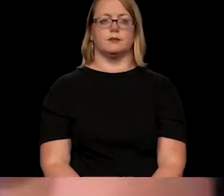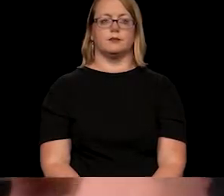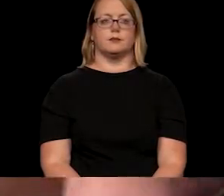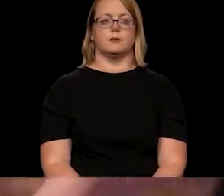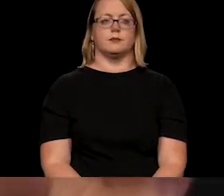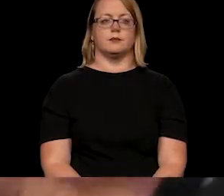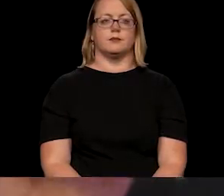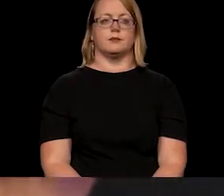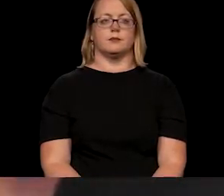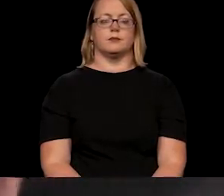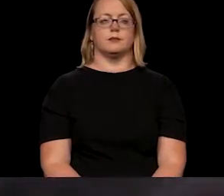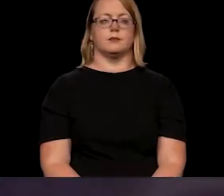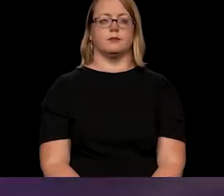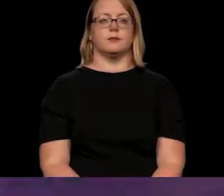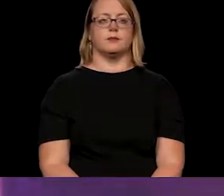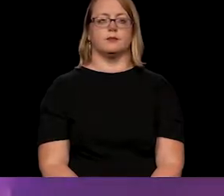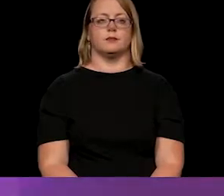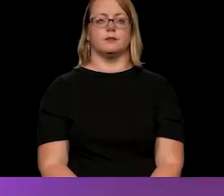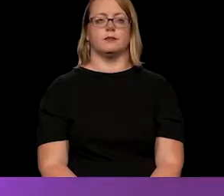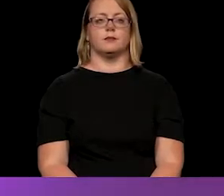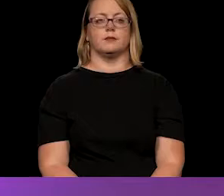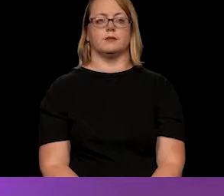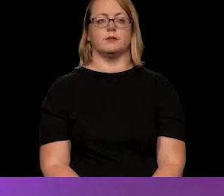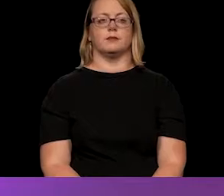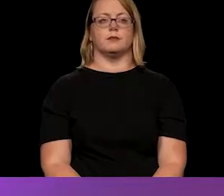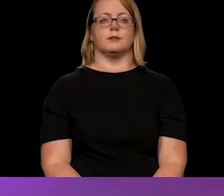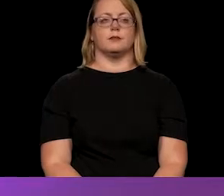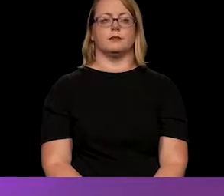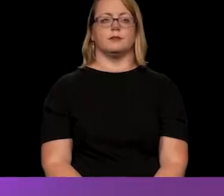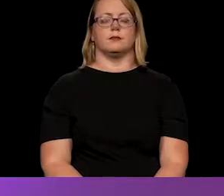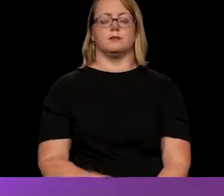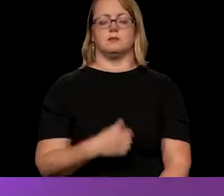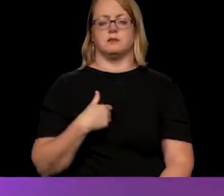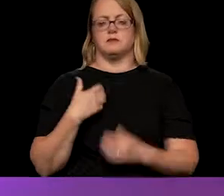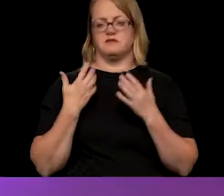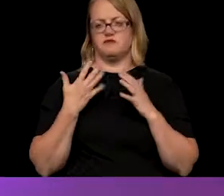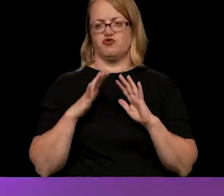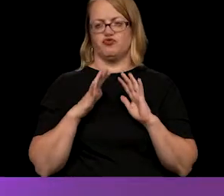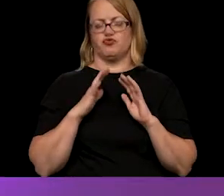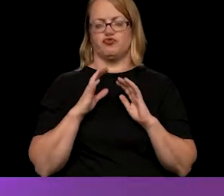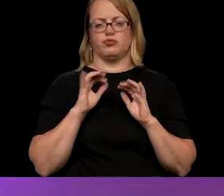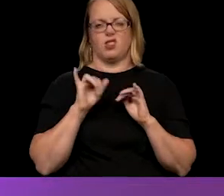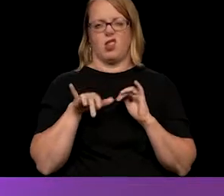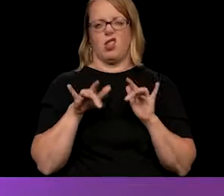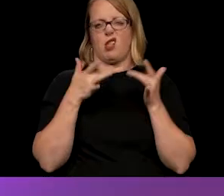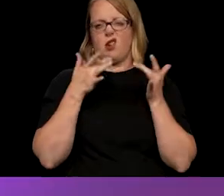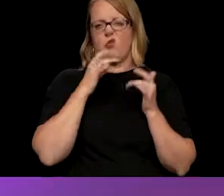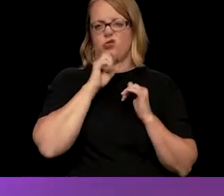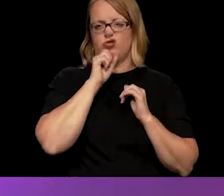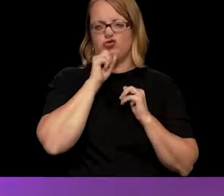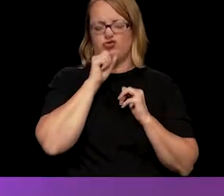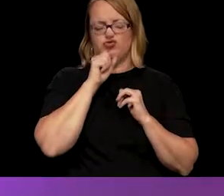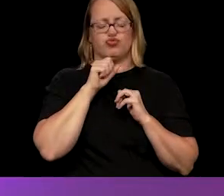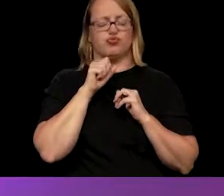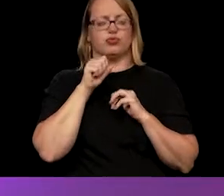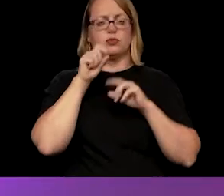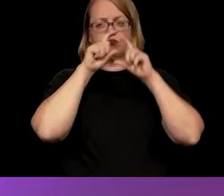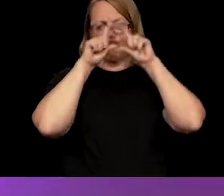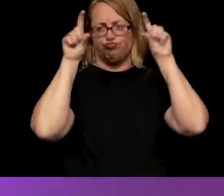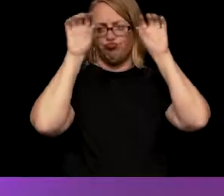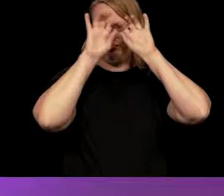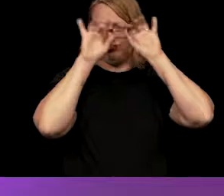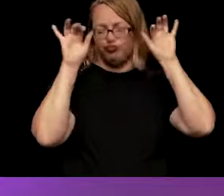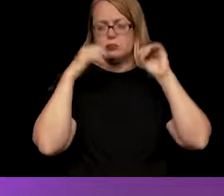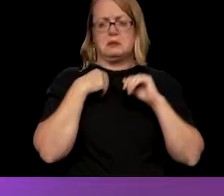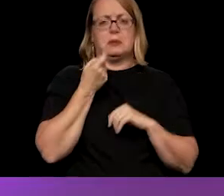Okay, now I'm going to switch to yellow, but painting yellow on a dark background doesn't always work. You